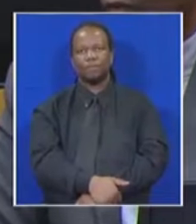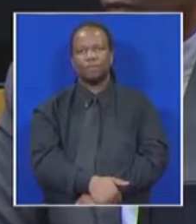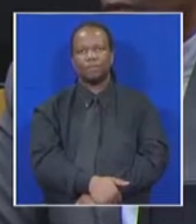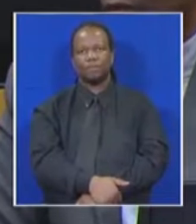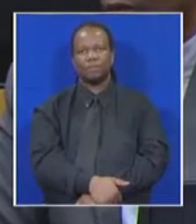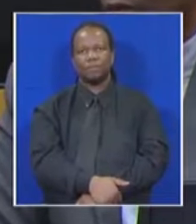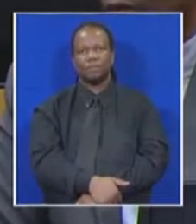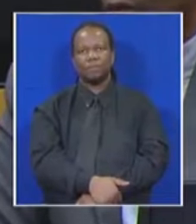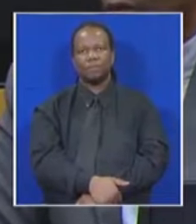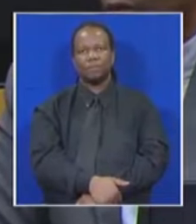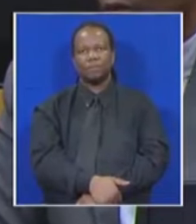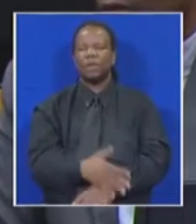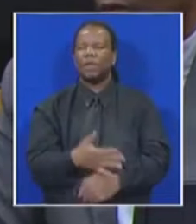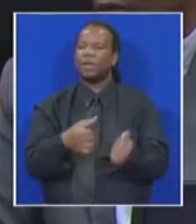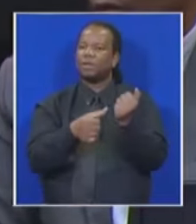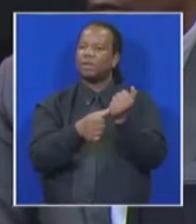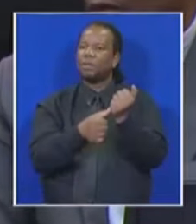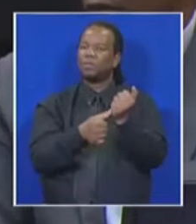Deputy Speaker,